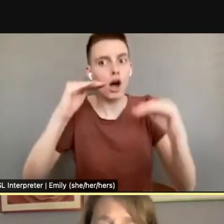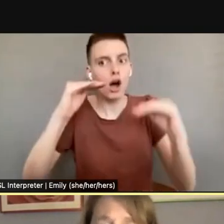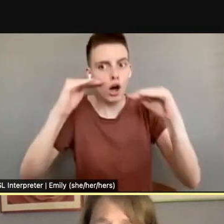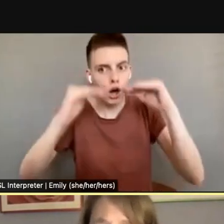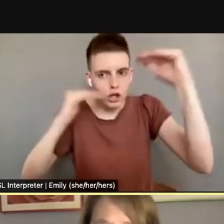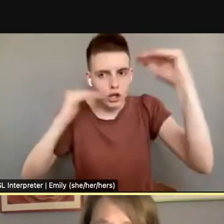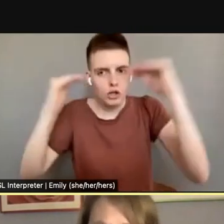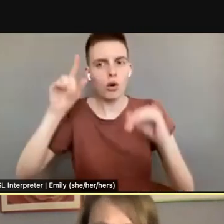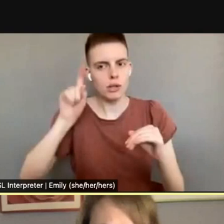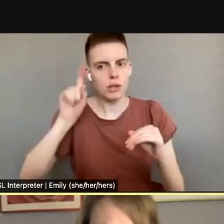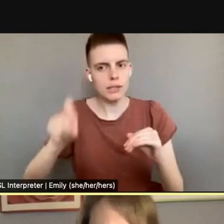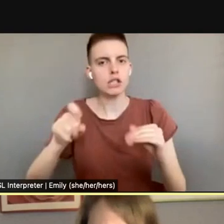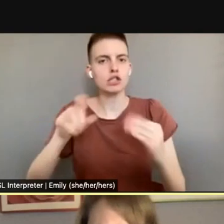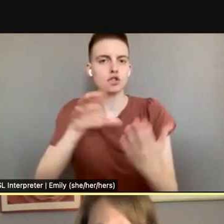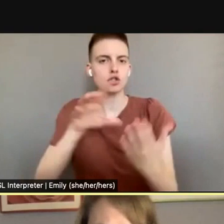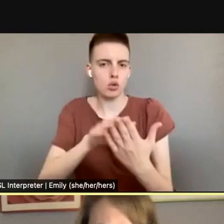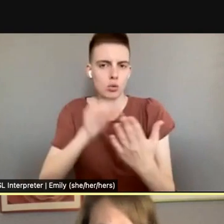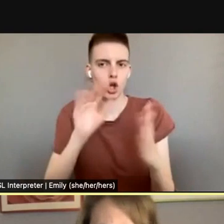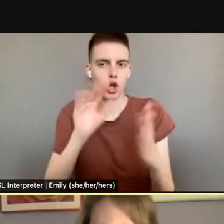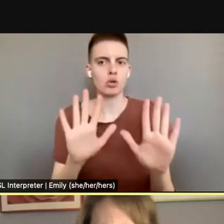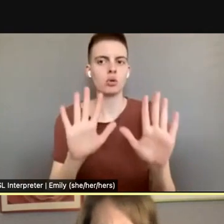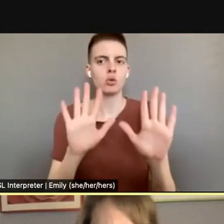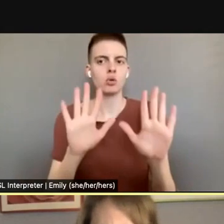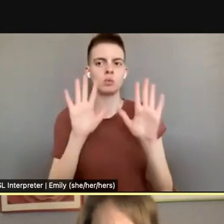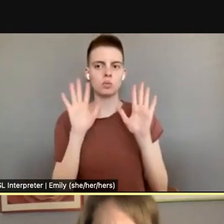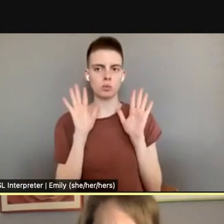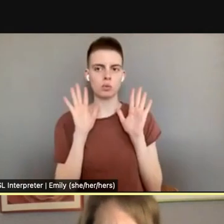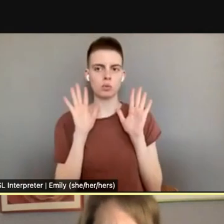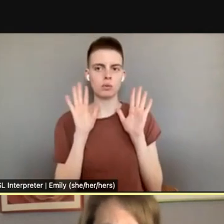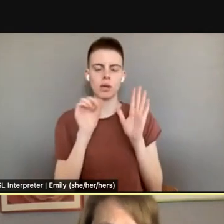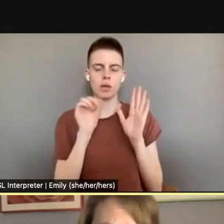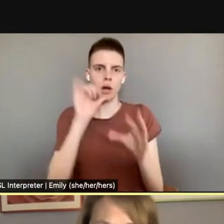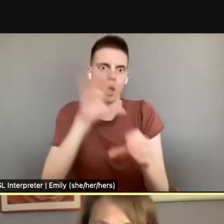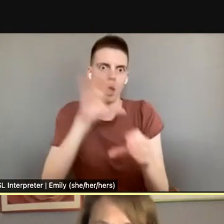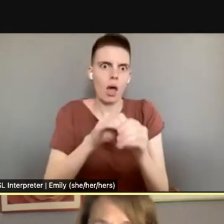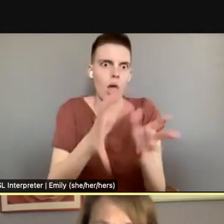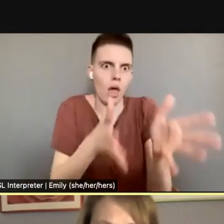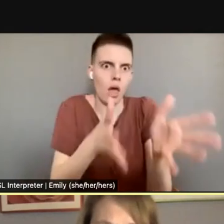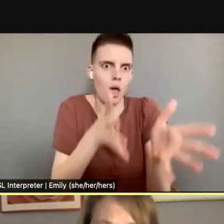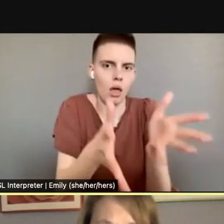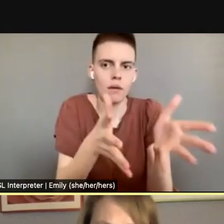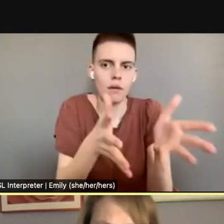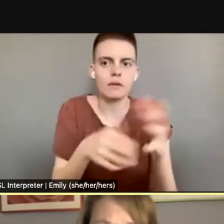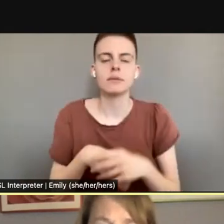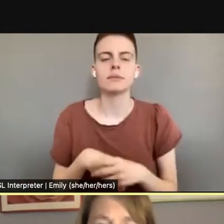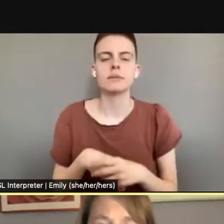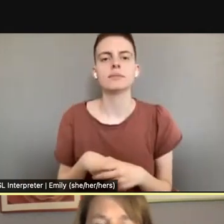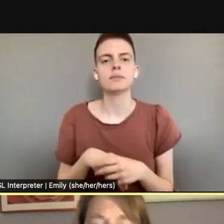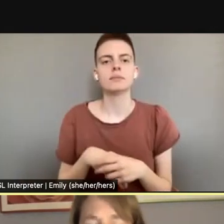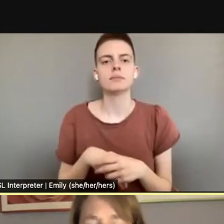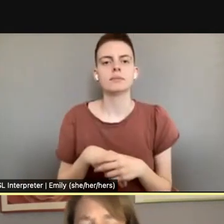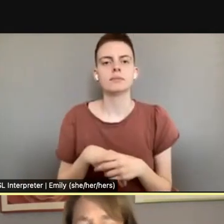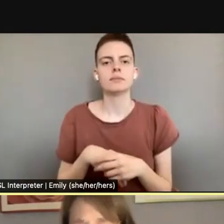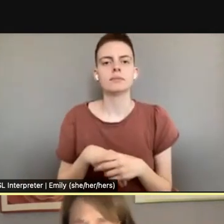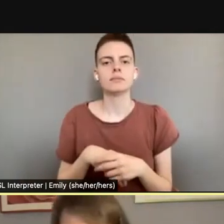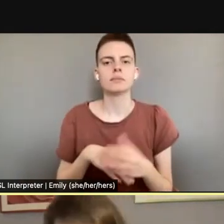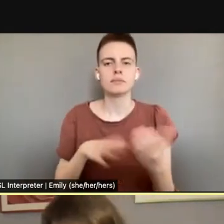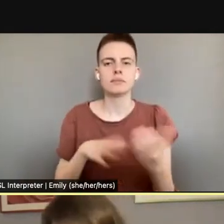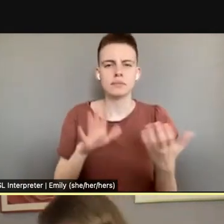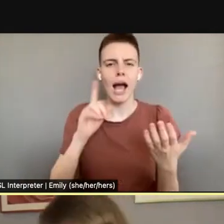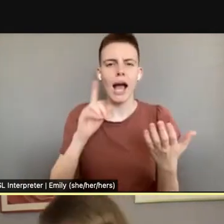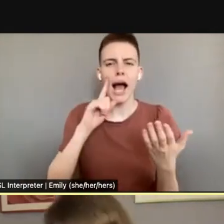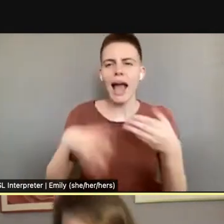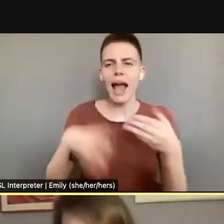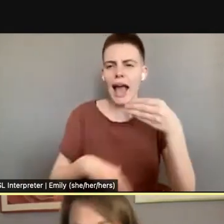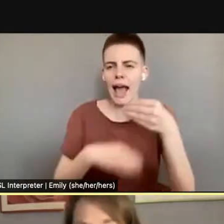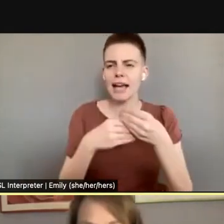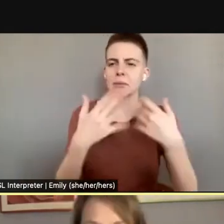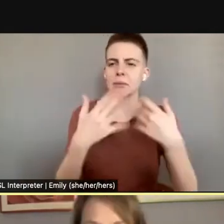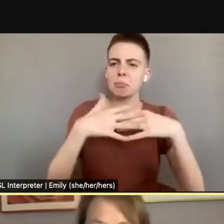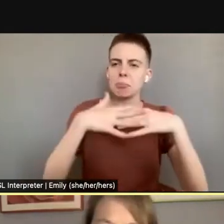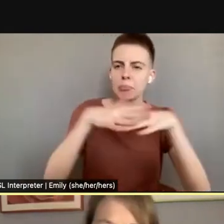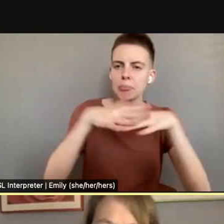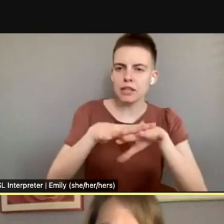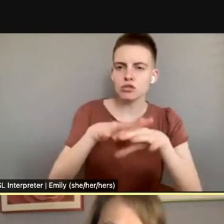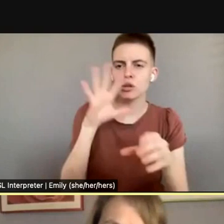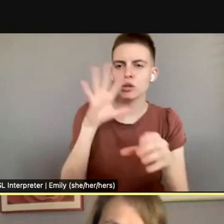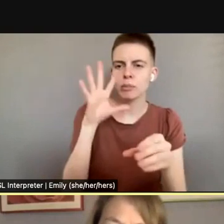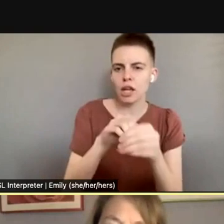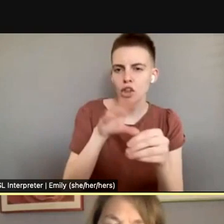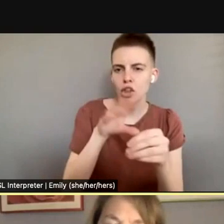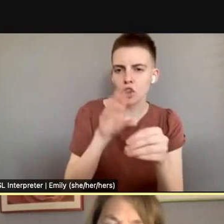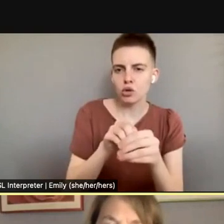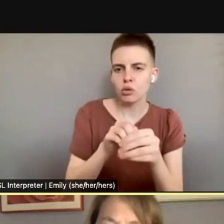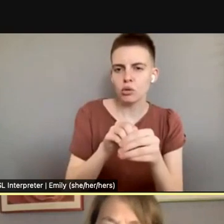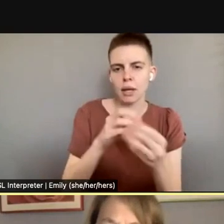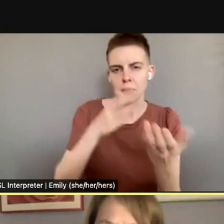So I originally did this for people who would have no idea what mainstreaming and inclusion is, but I'm sure all the people on this Zoom